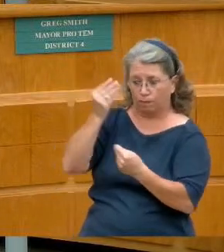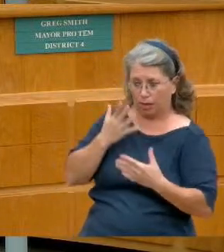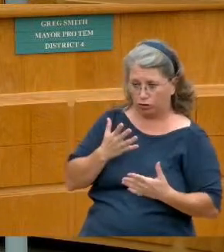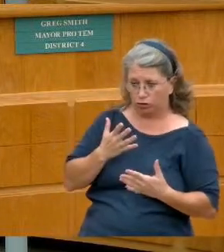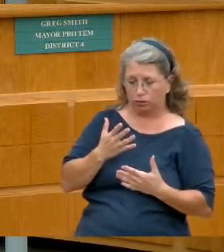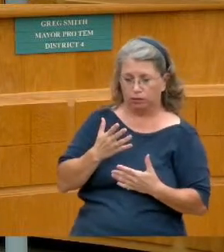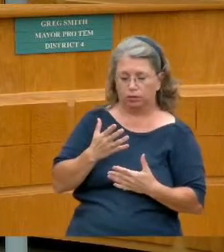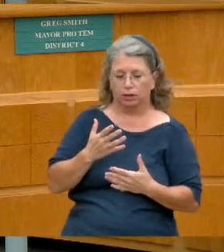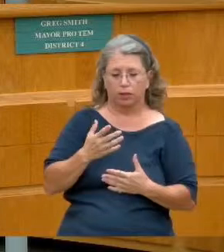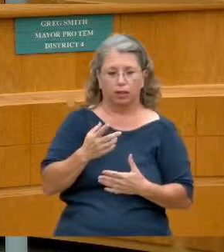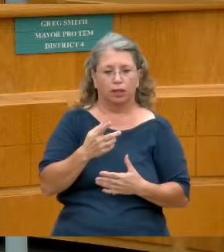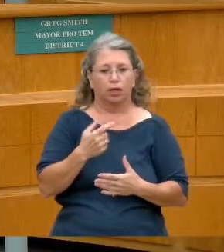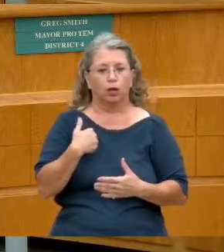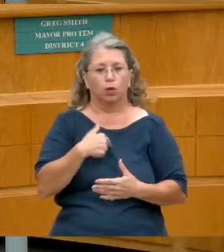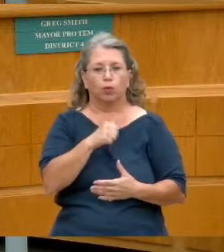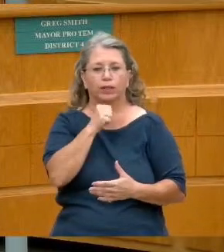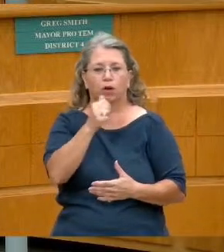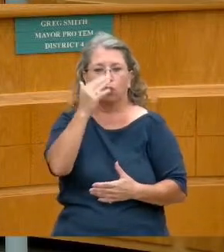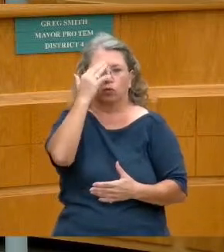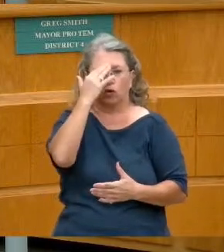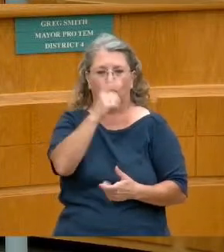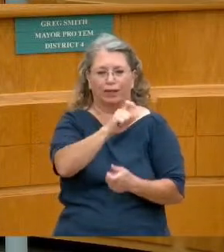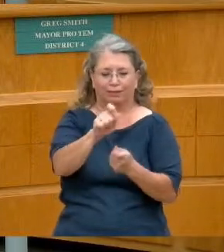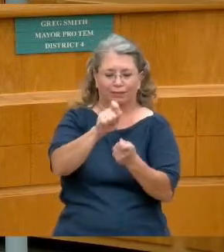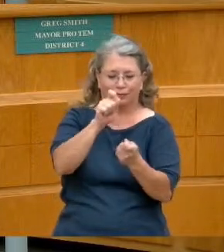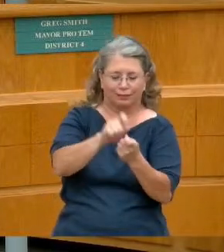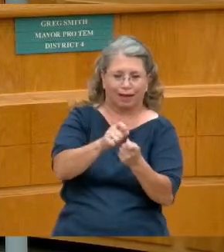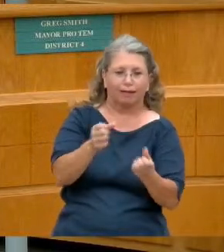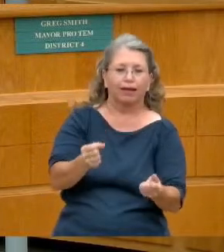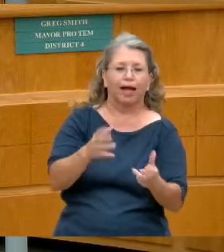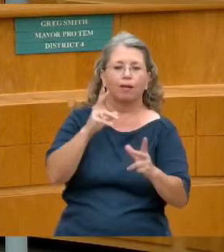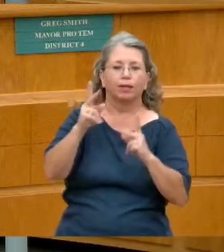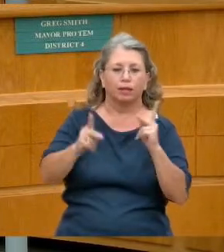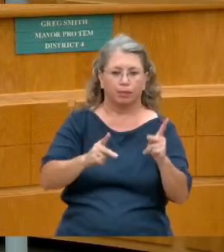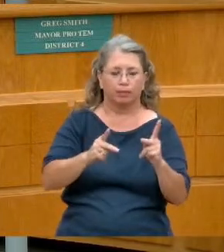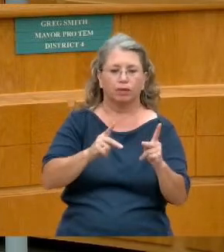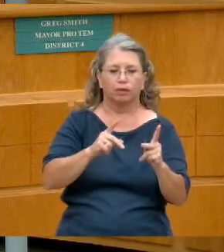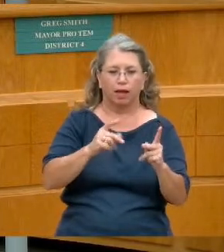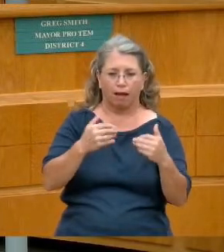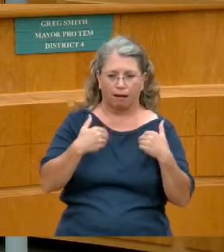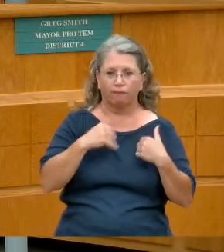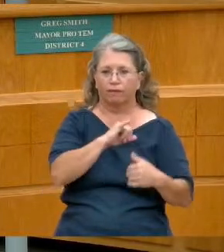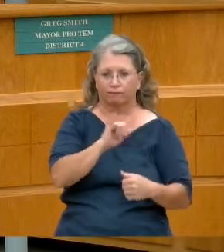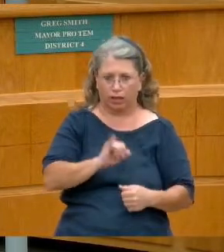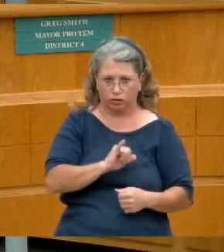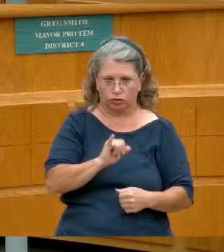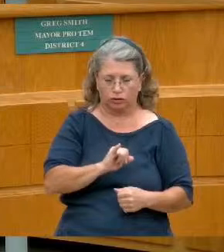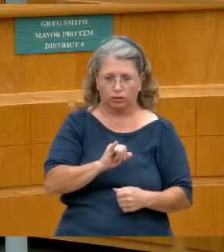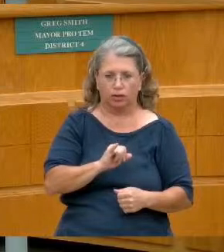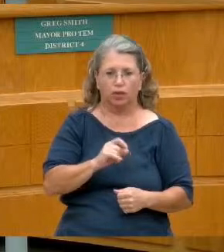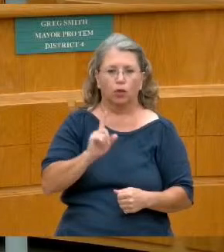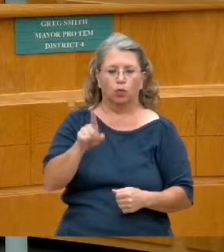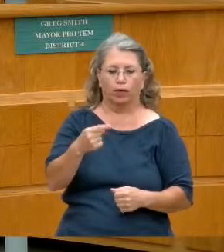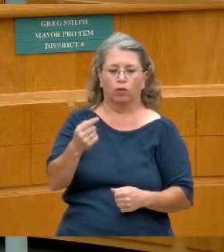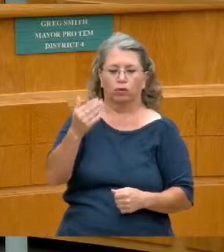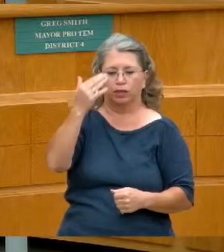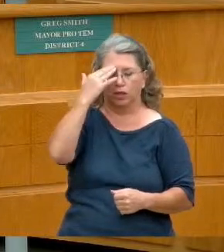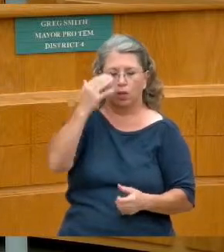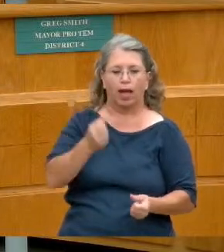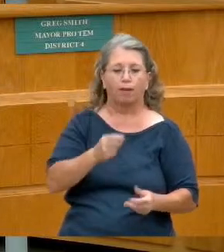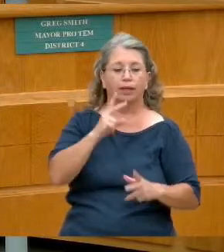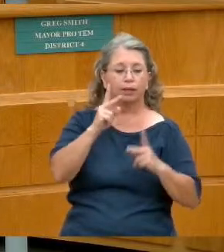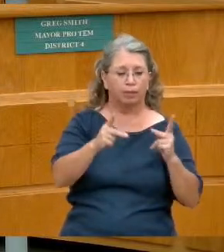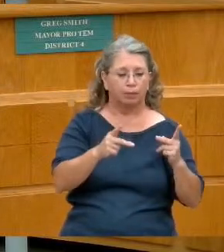don't actually know how many people are infected. All we have is this data on the number of cases or how many people have died from